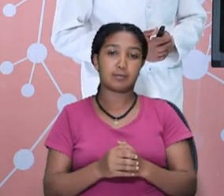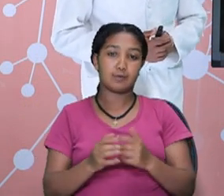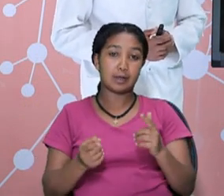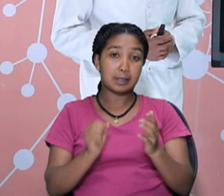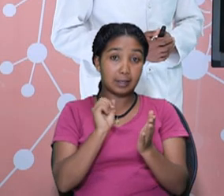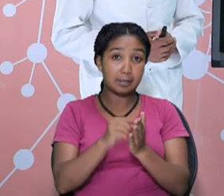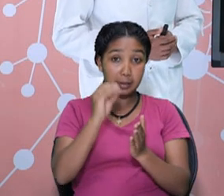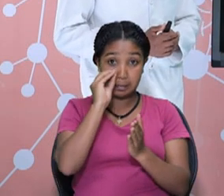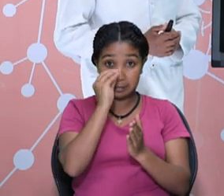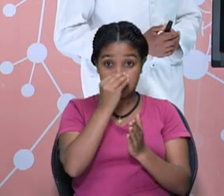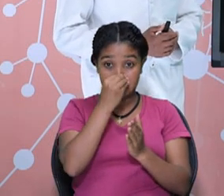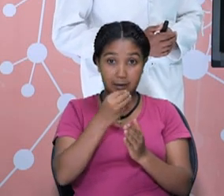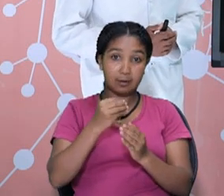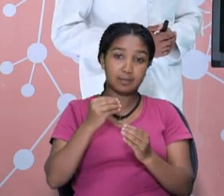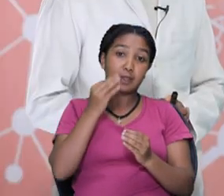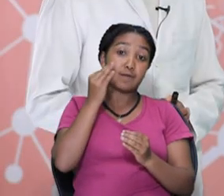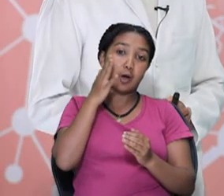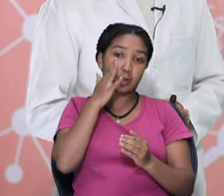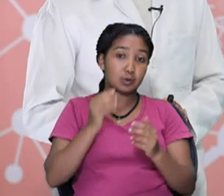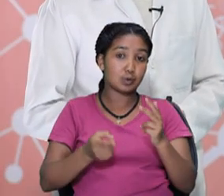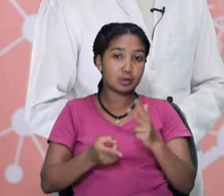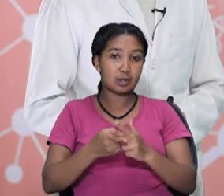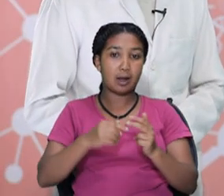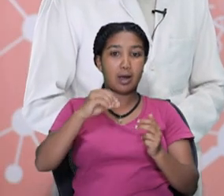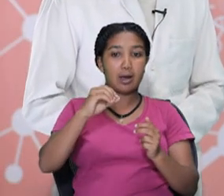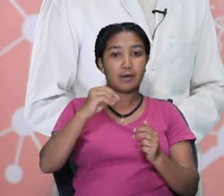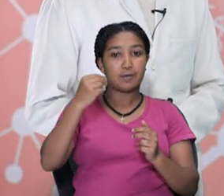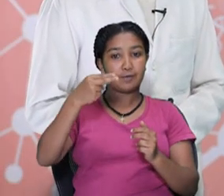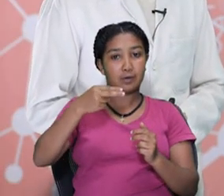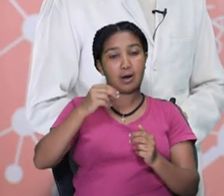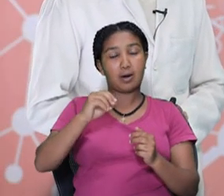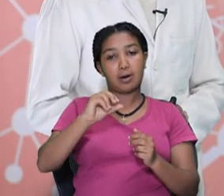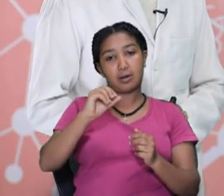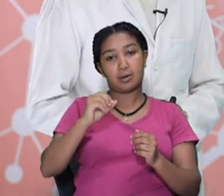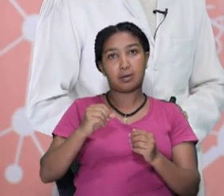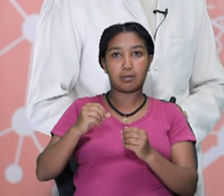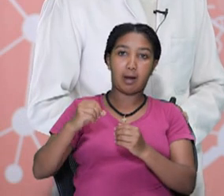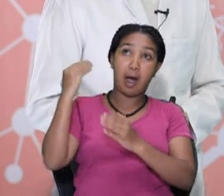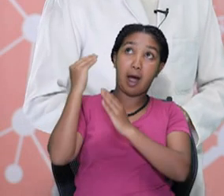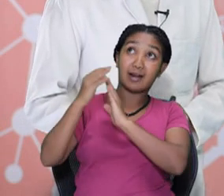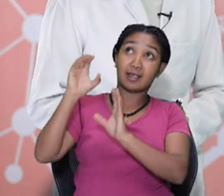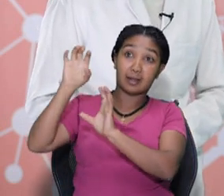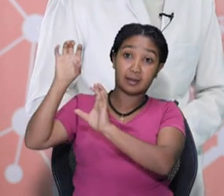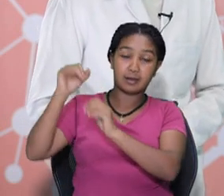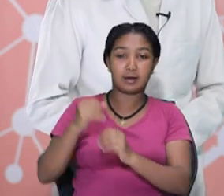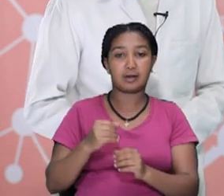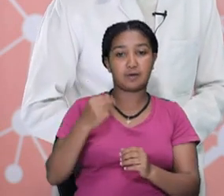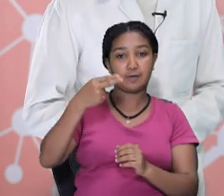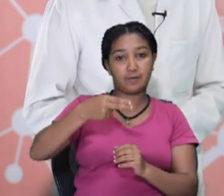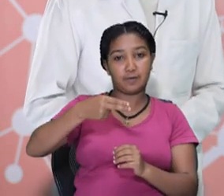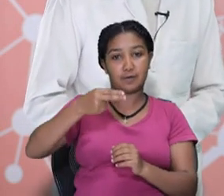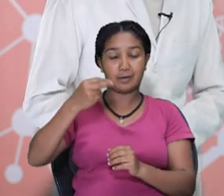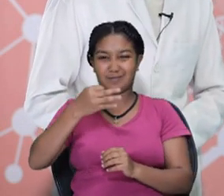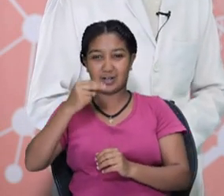plants. Algae-fungi relationships, That means when algae and the fungi cooperate together, they